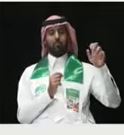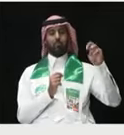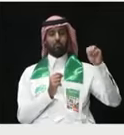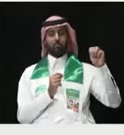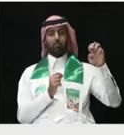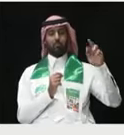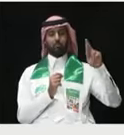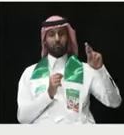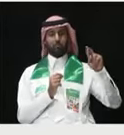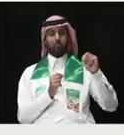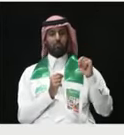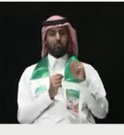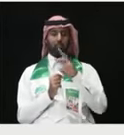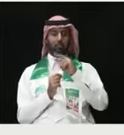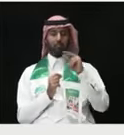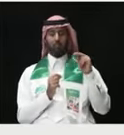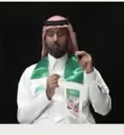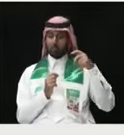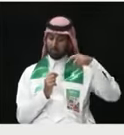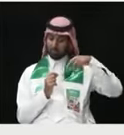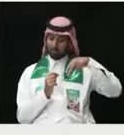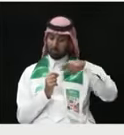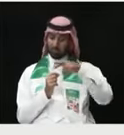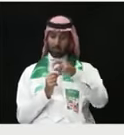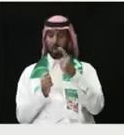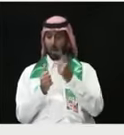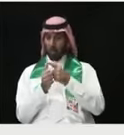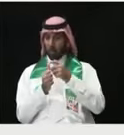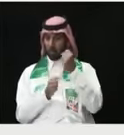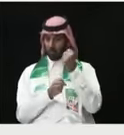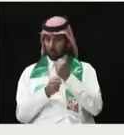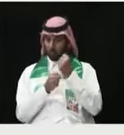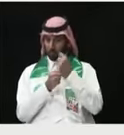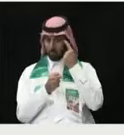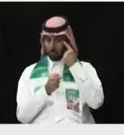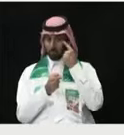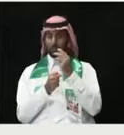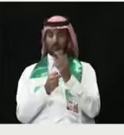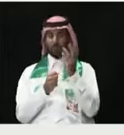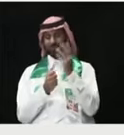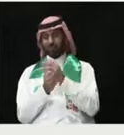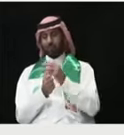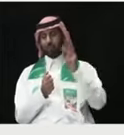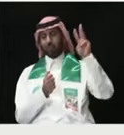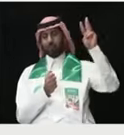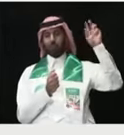walking and met. Walking and met. Okay?